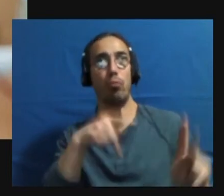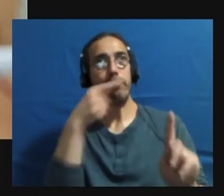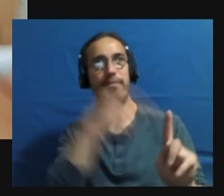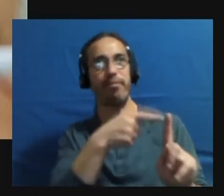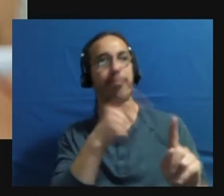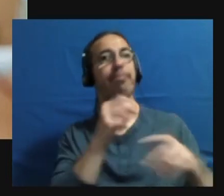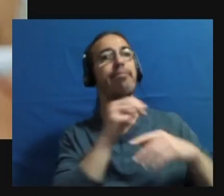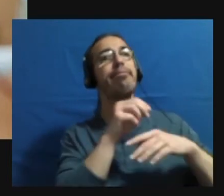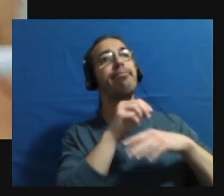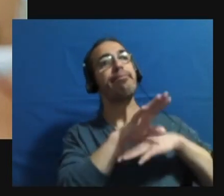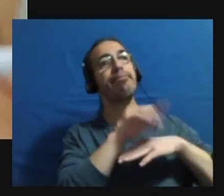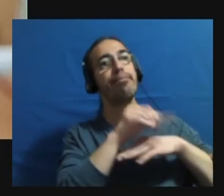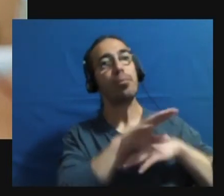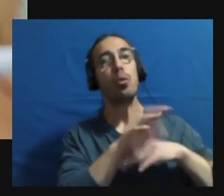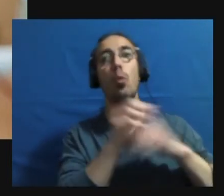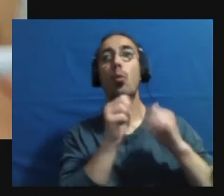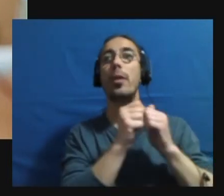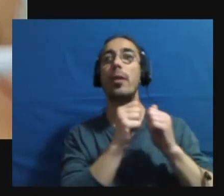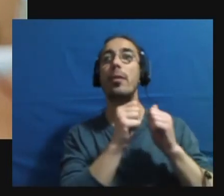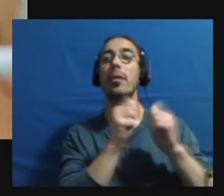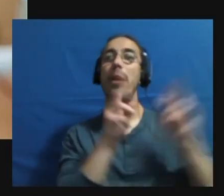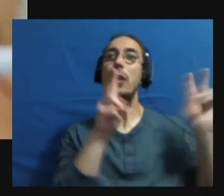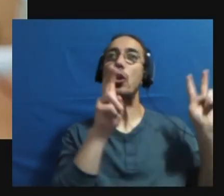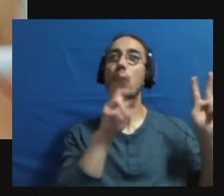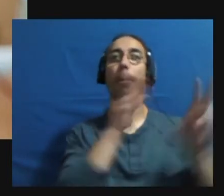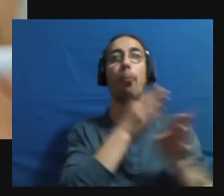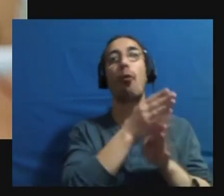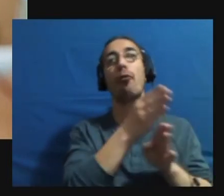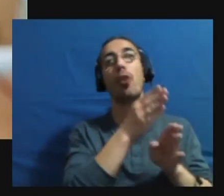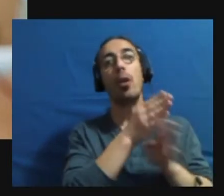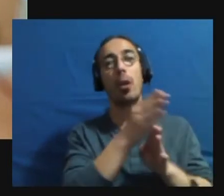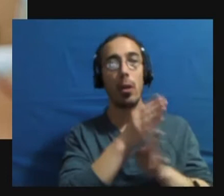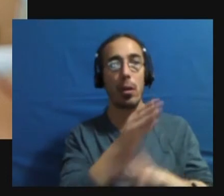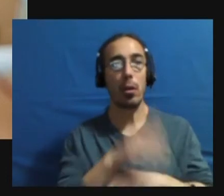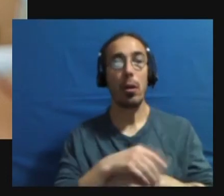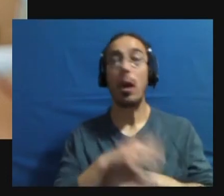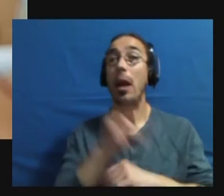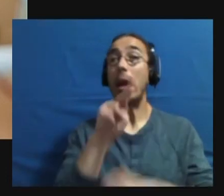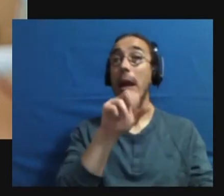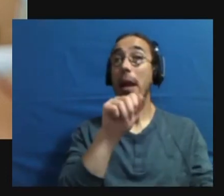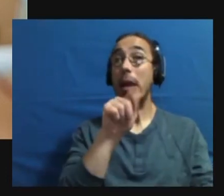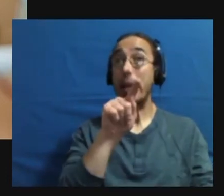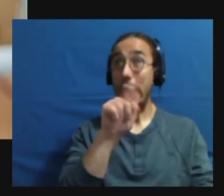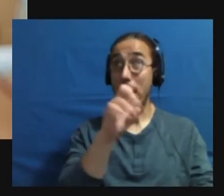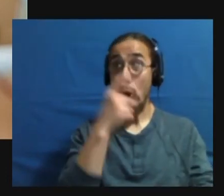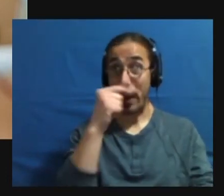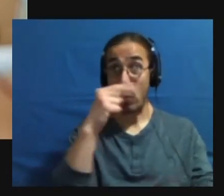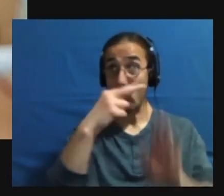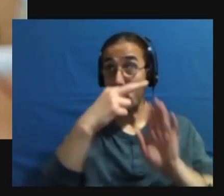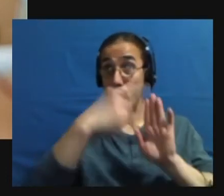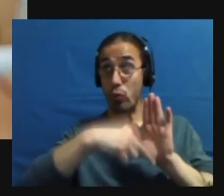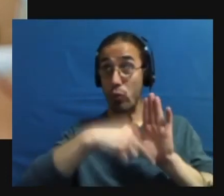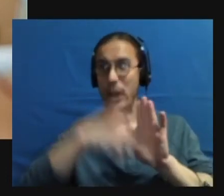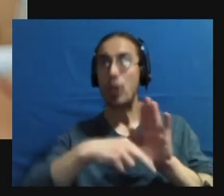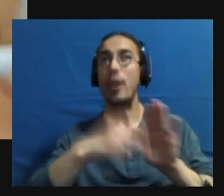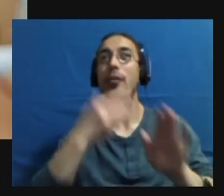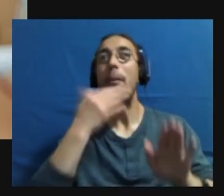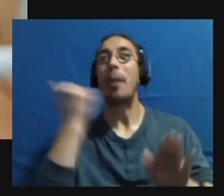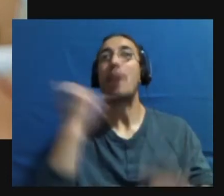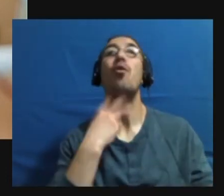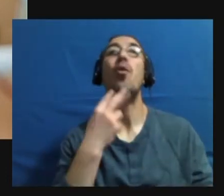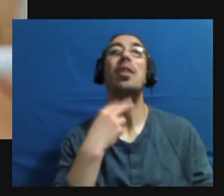in this issue professionally. Kate, you want to read this? You got the better voice.